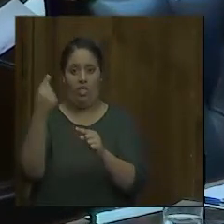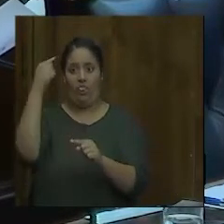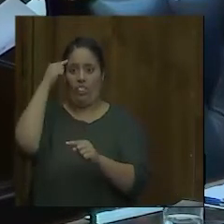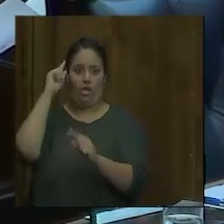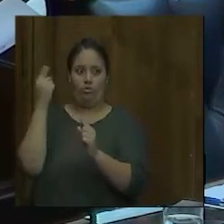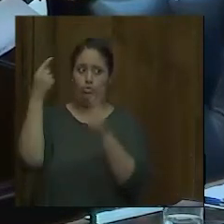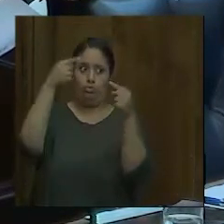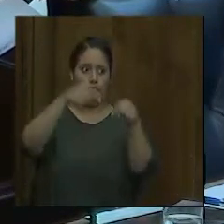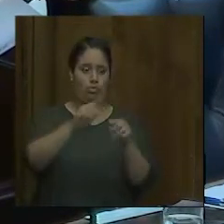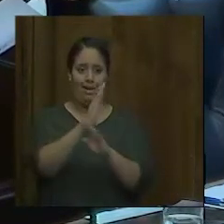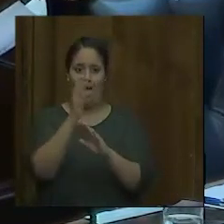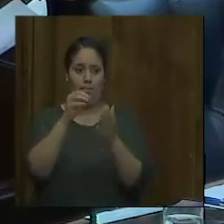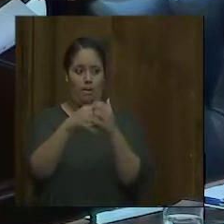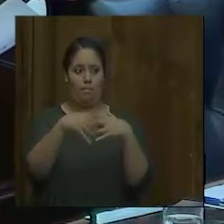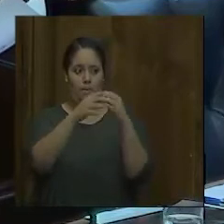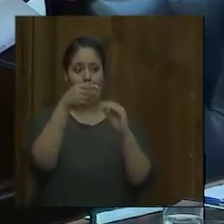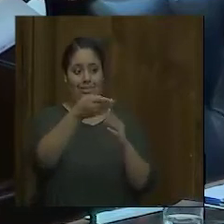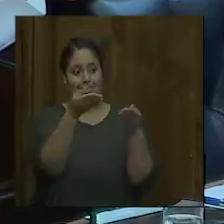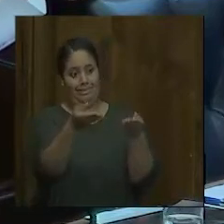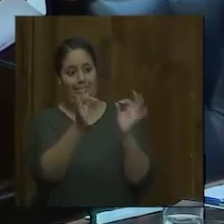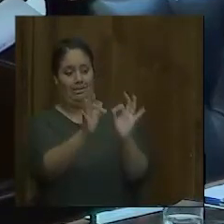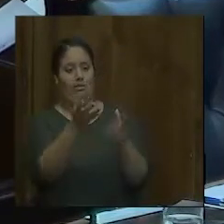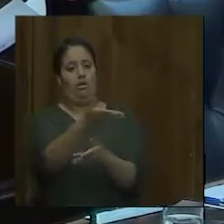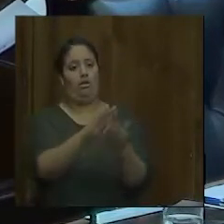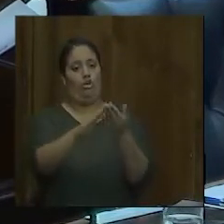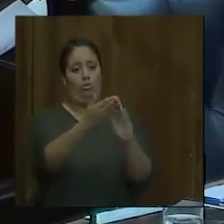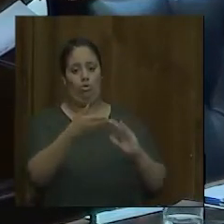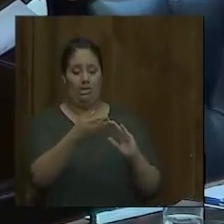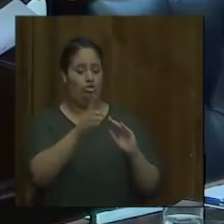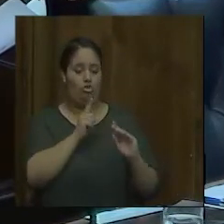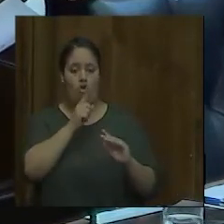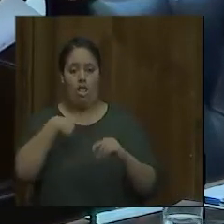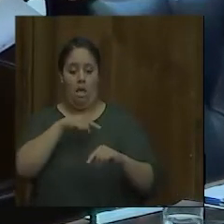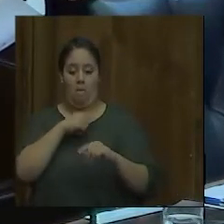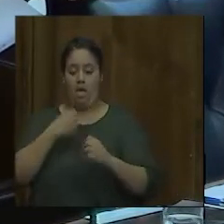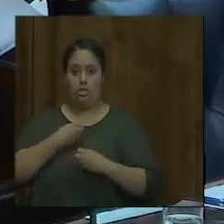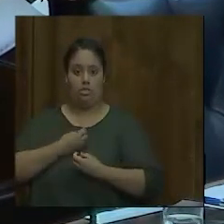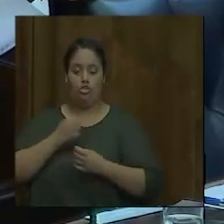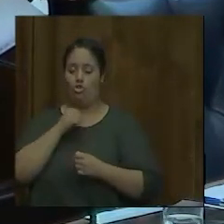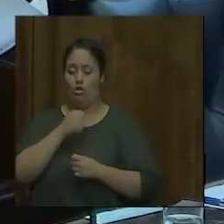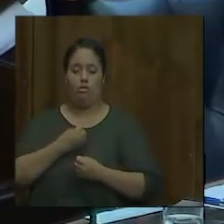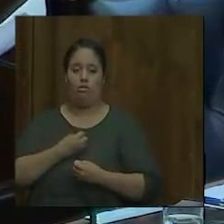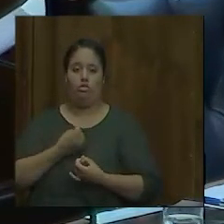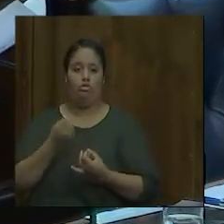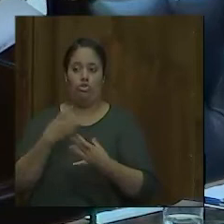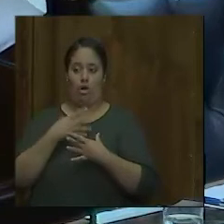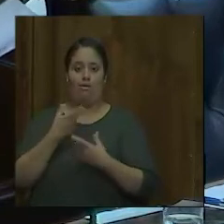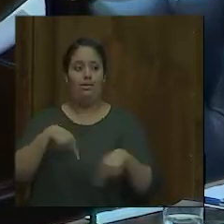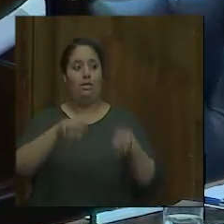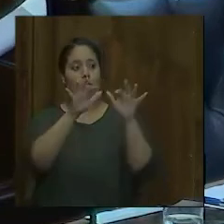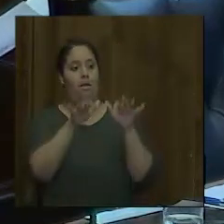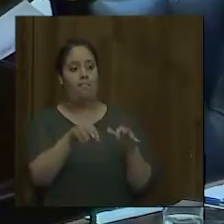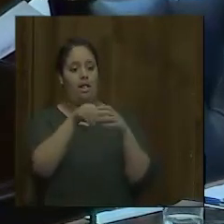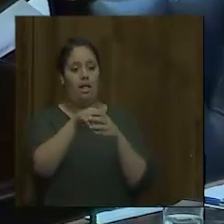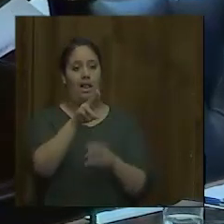to build library in such a community. It is really not surprising that youth in Eitser